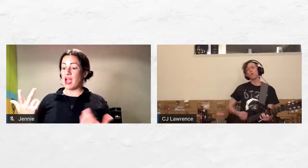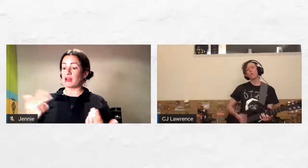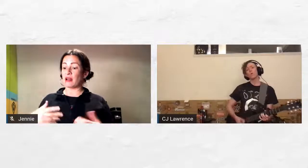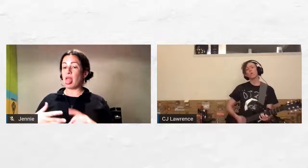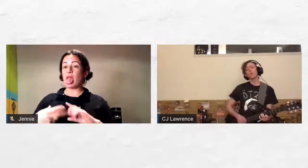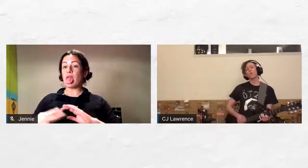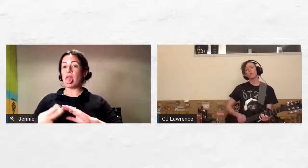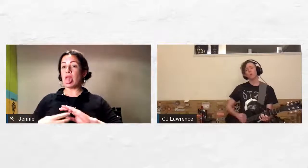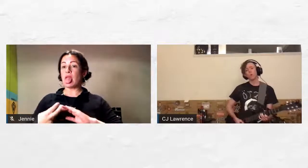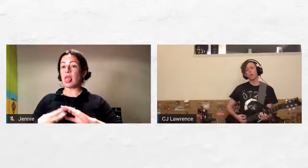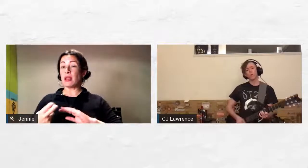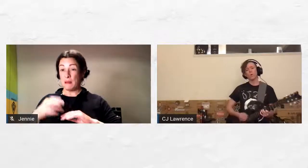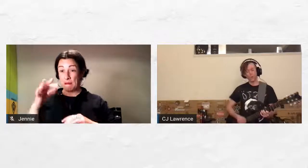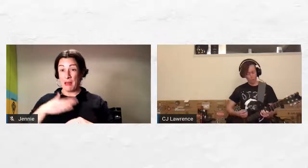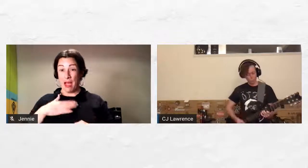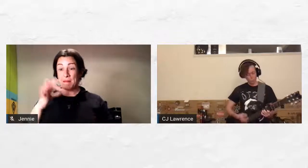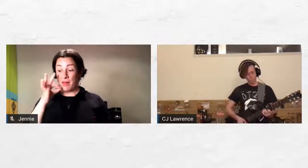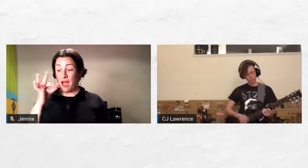your